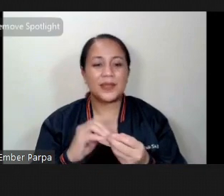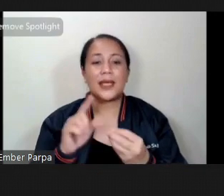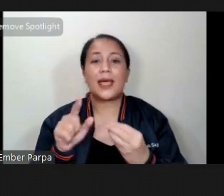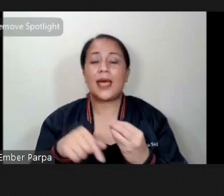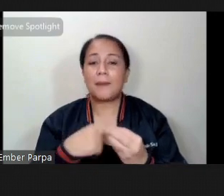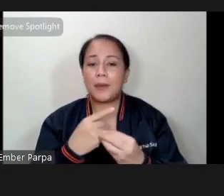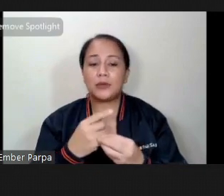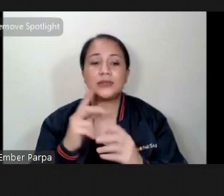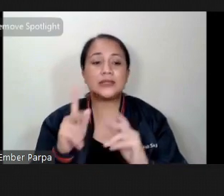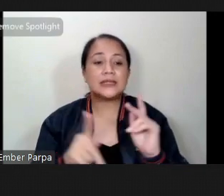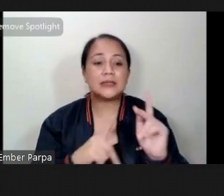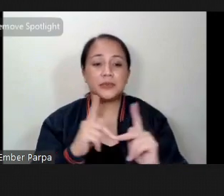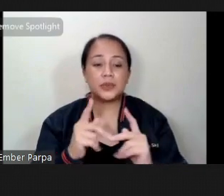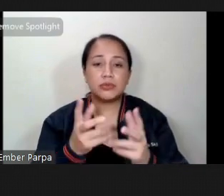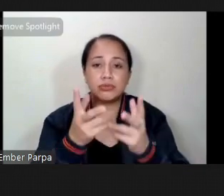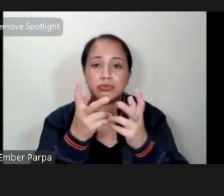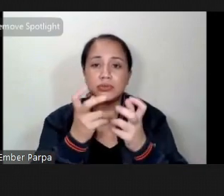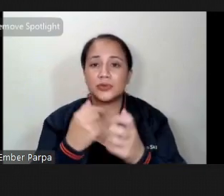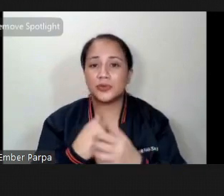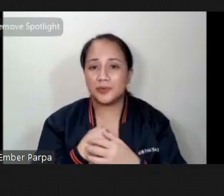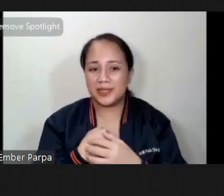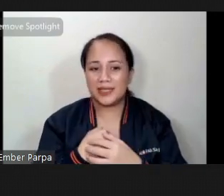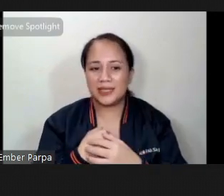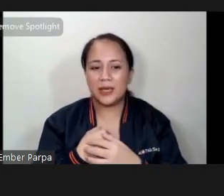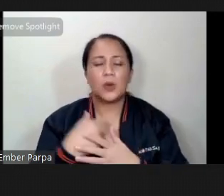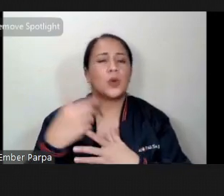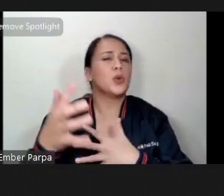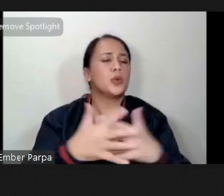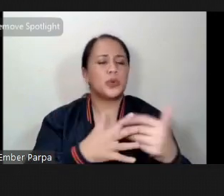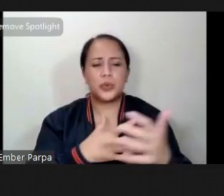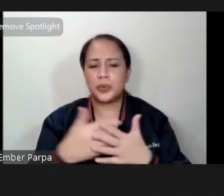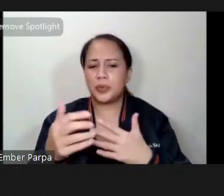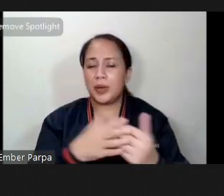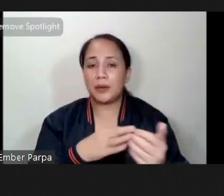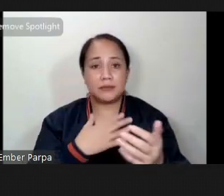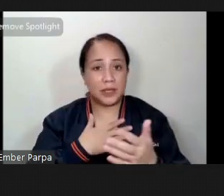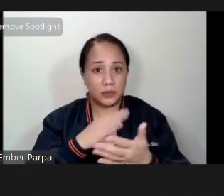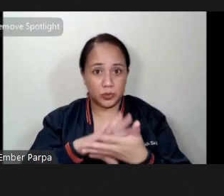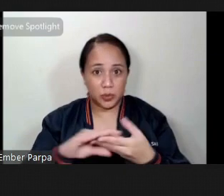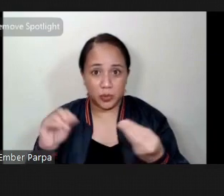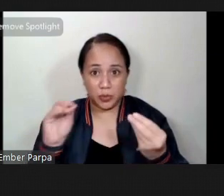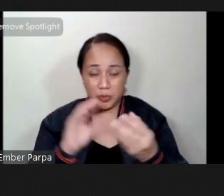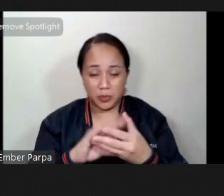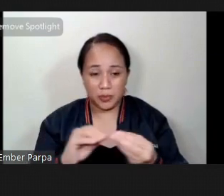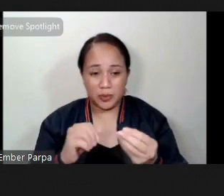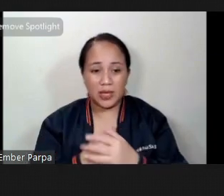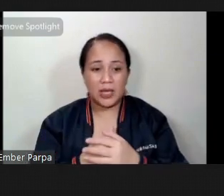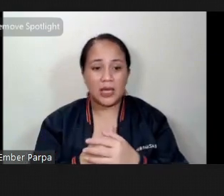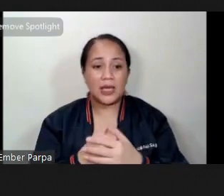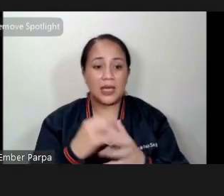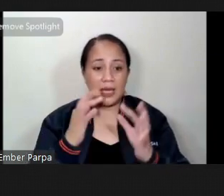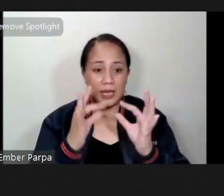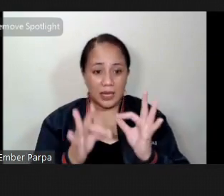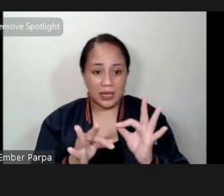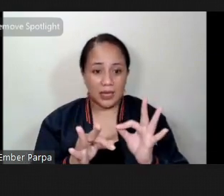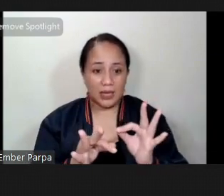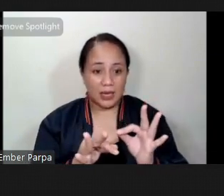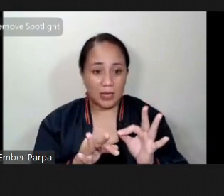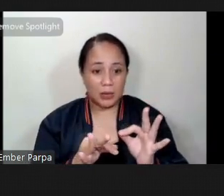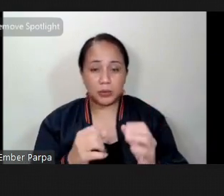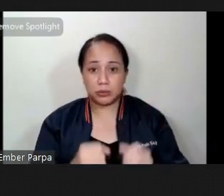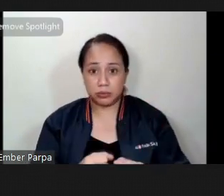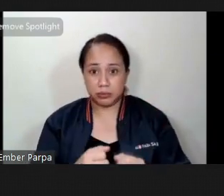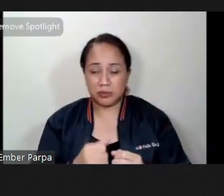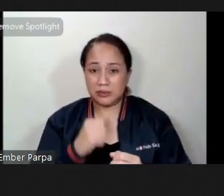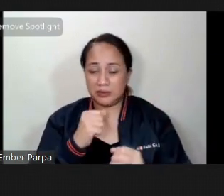the people who will be listening to me, that no matter what my story is, even if I think it isn't inspiring for